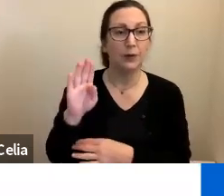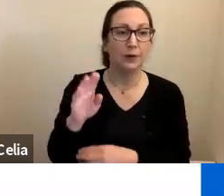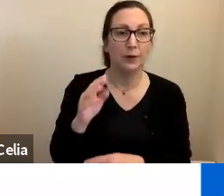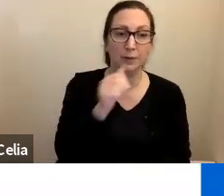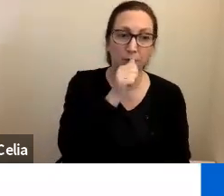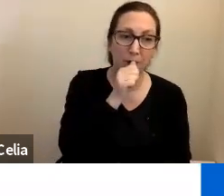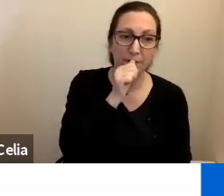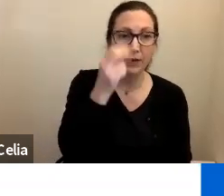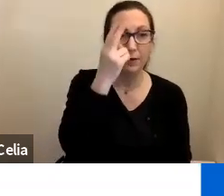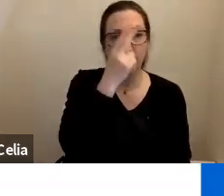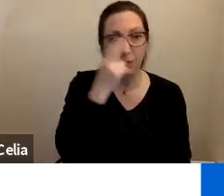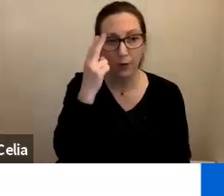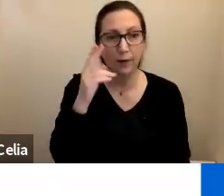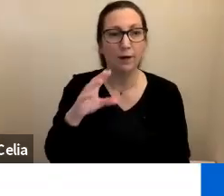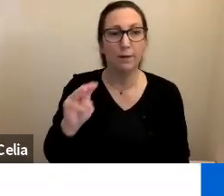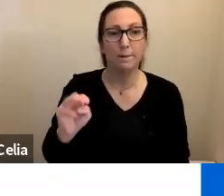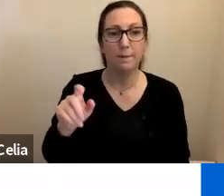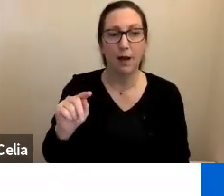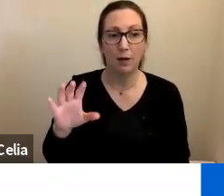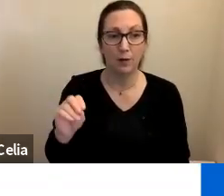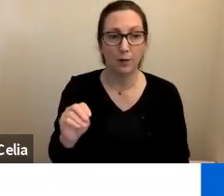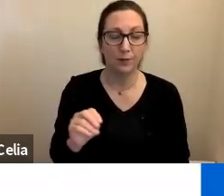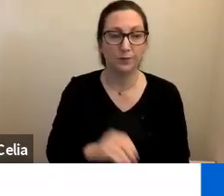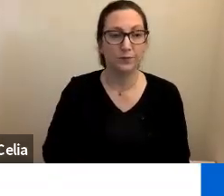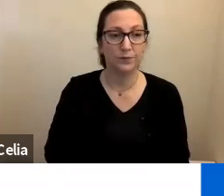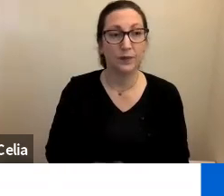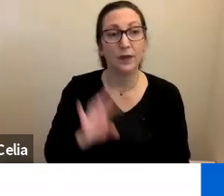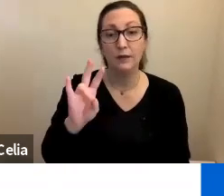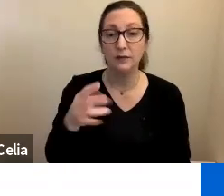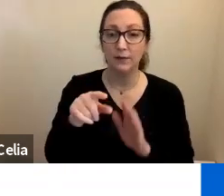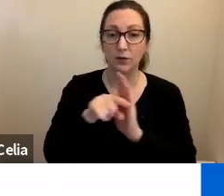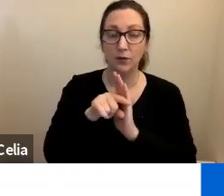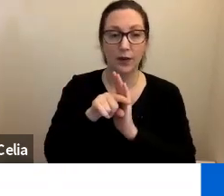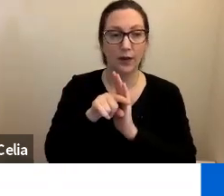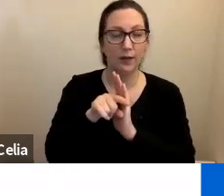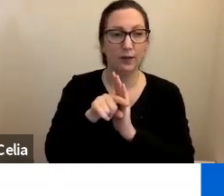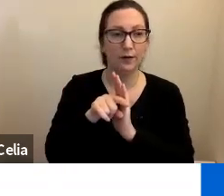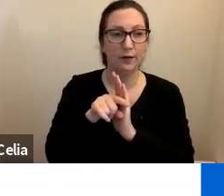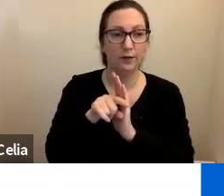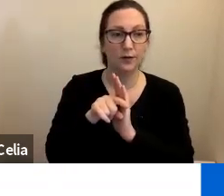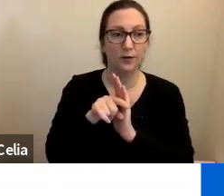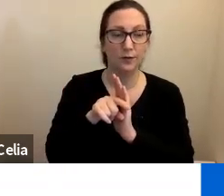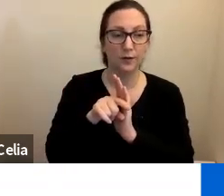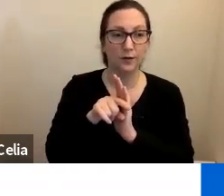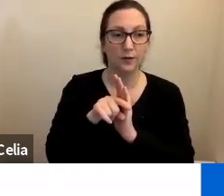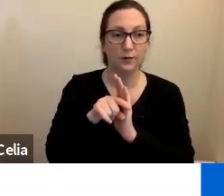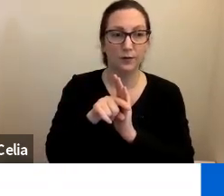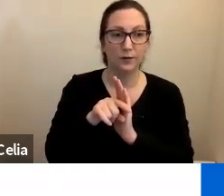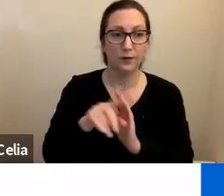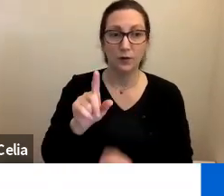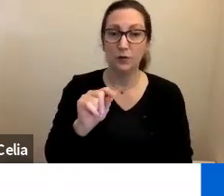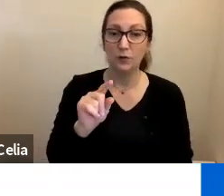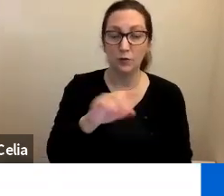and METCO. So for 7th grade, you'll see that in the